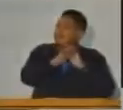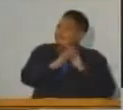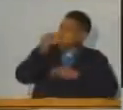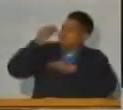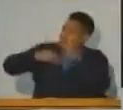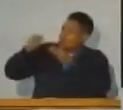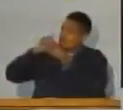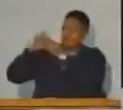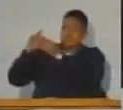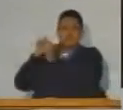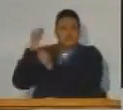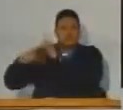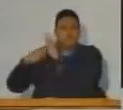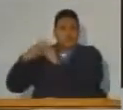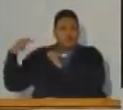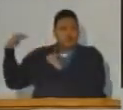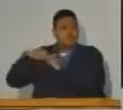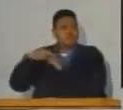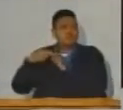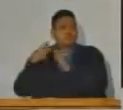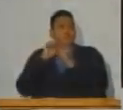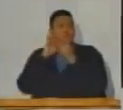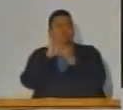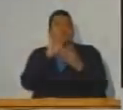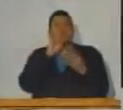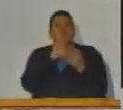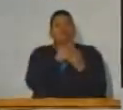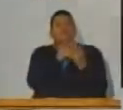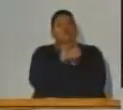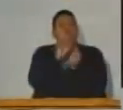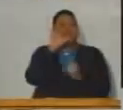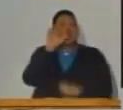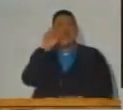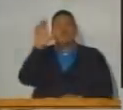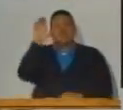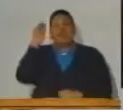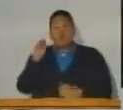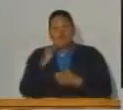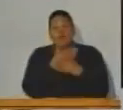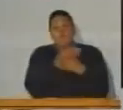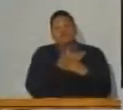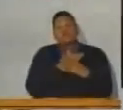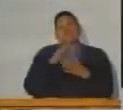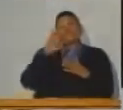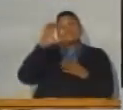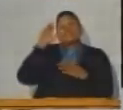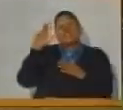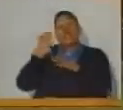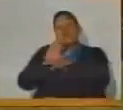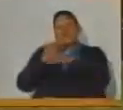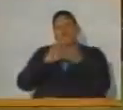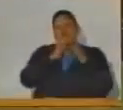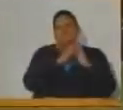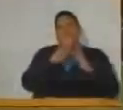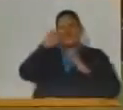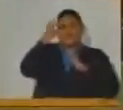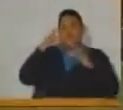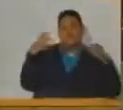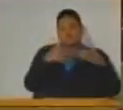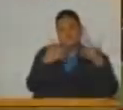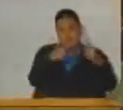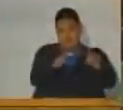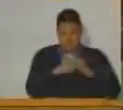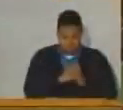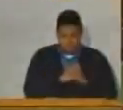relations, as well as relations with CARICOM and between CARICOM and third states.